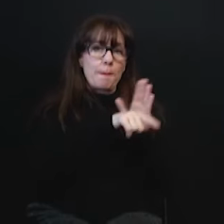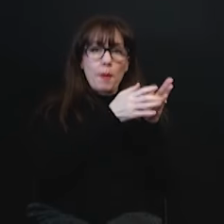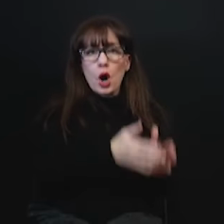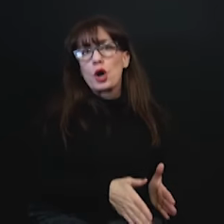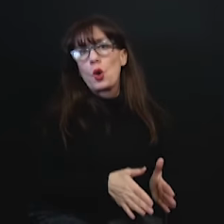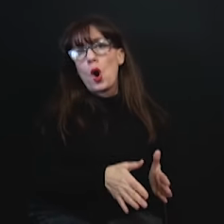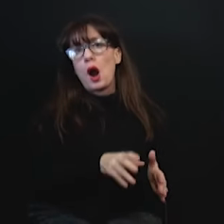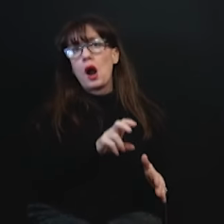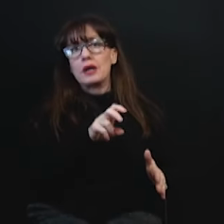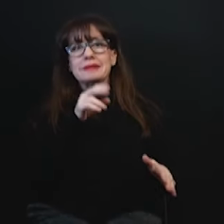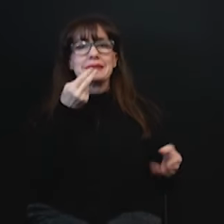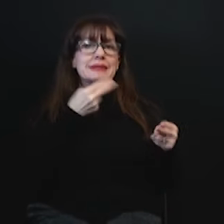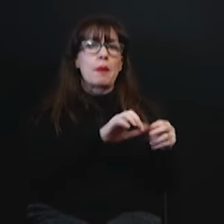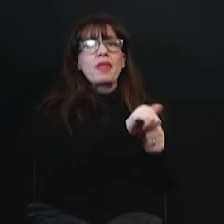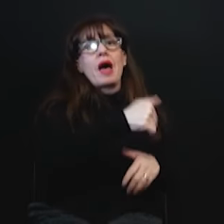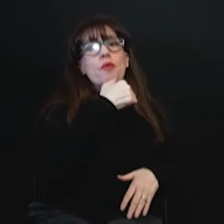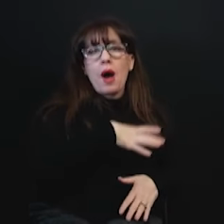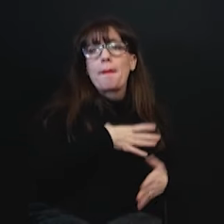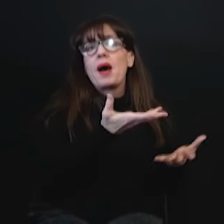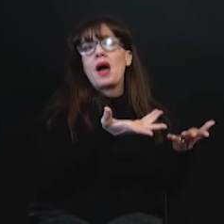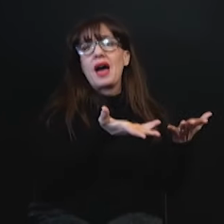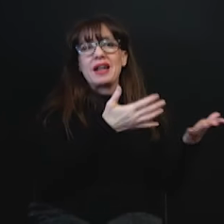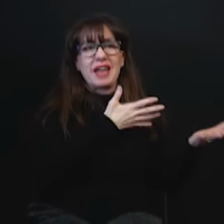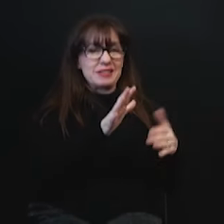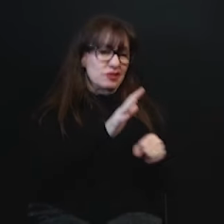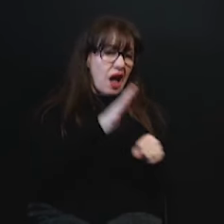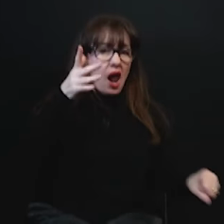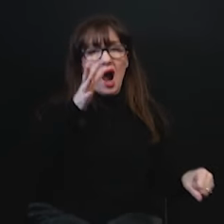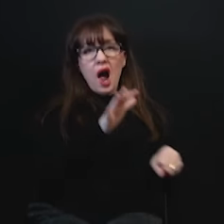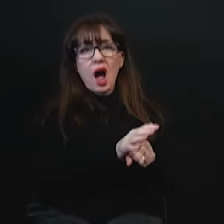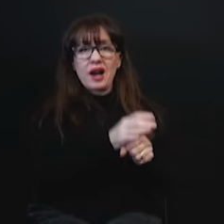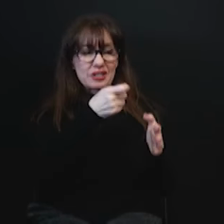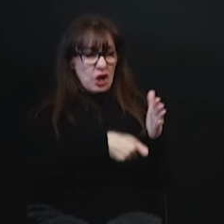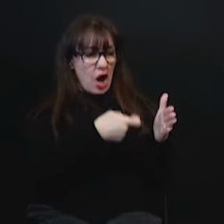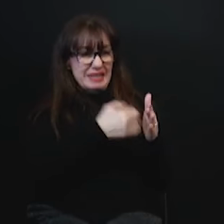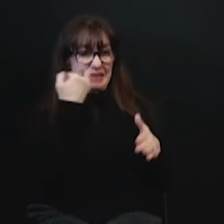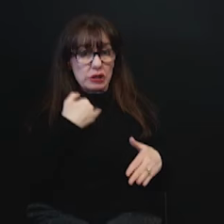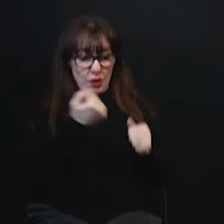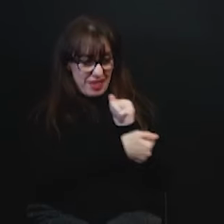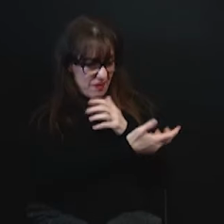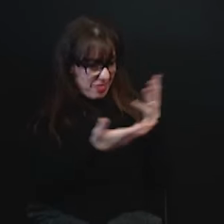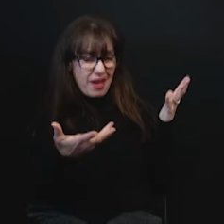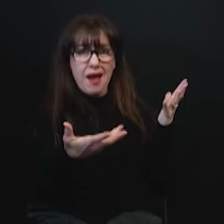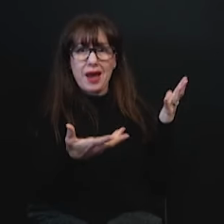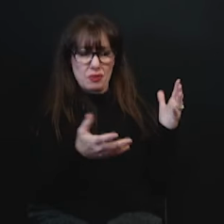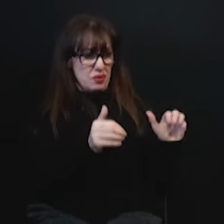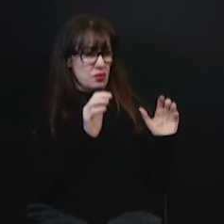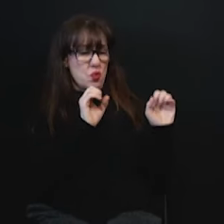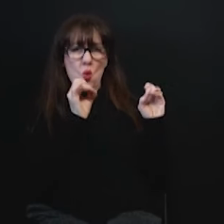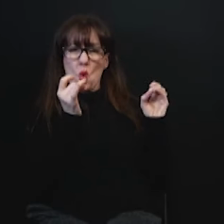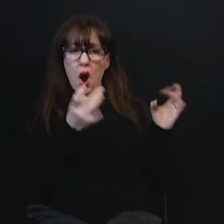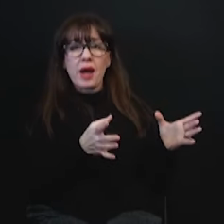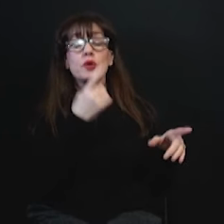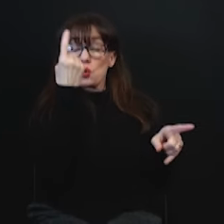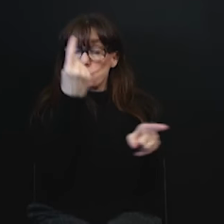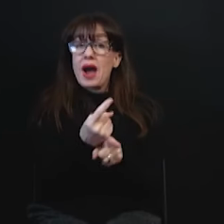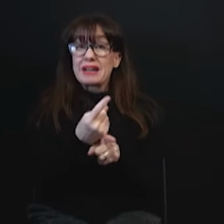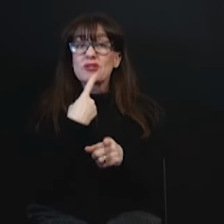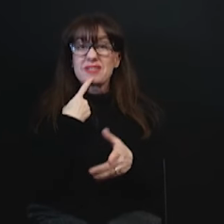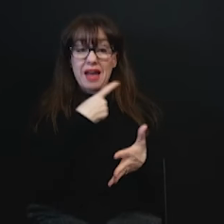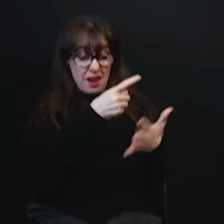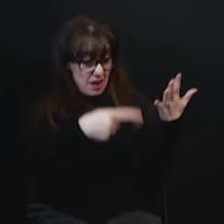did all kinds of things rashly at times and lost his temper, and it cost all of Israel greatly. And you'd be absolutely right to say all